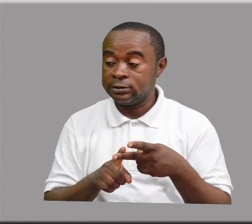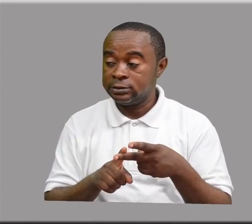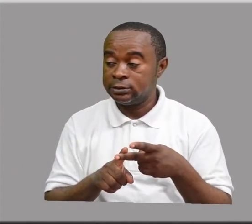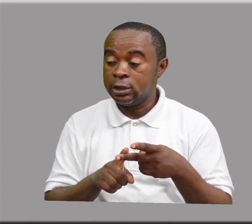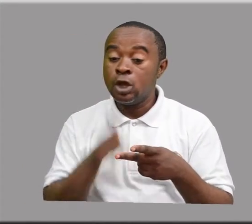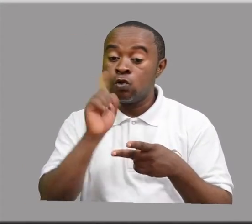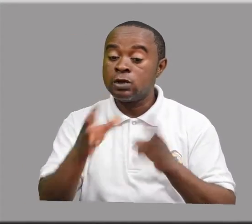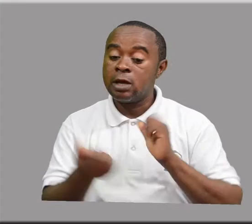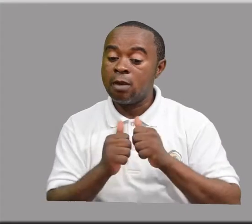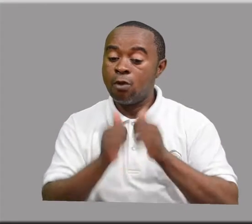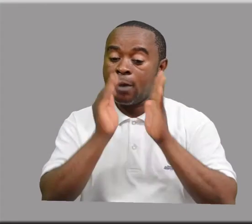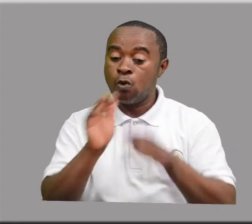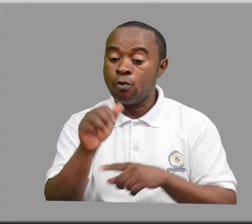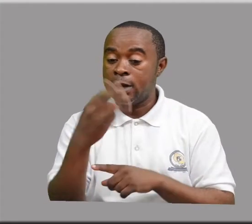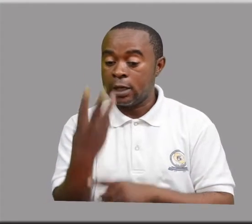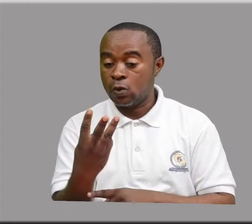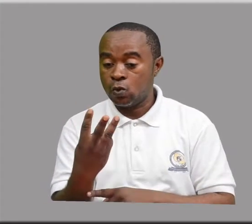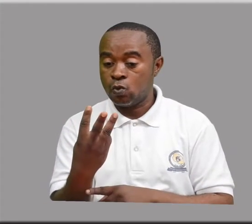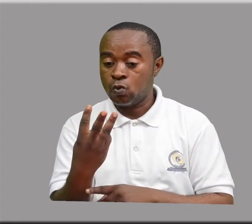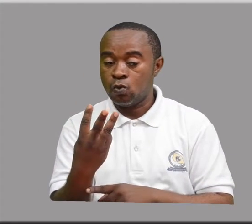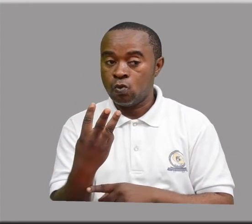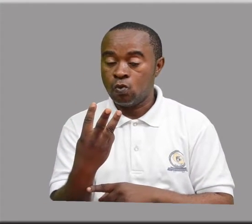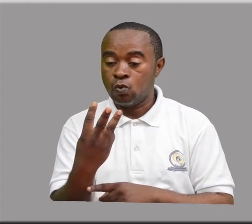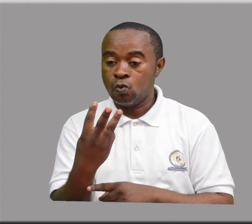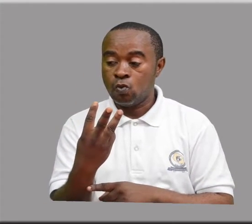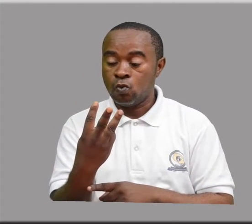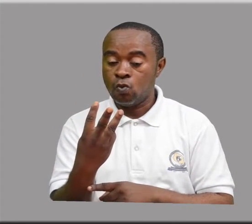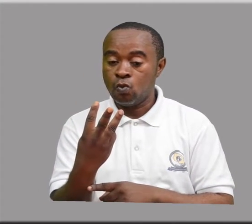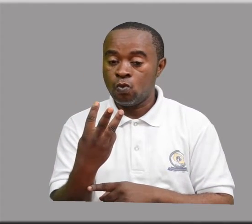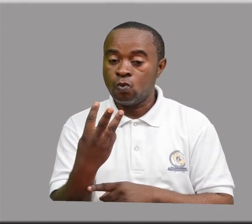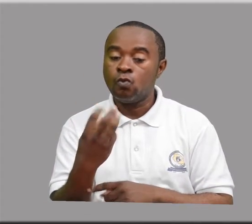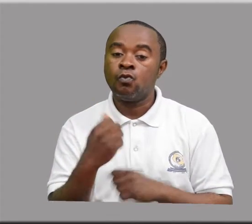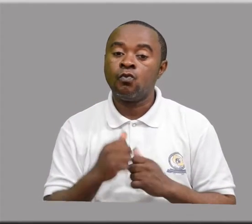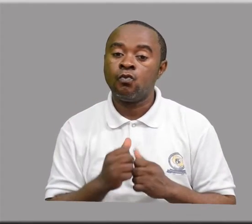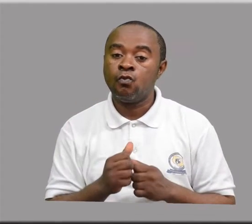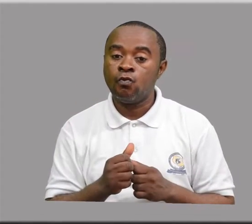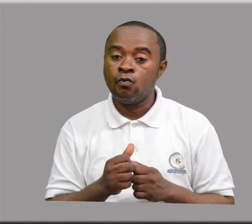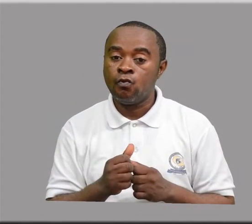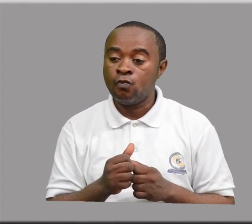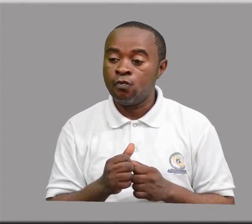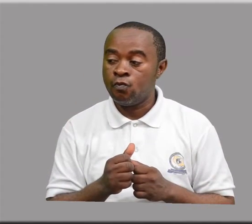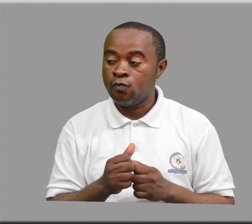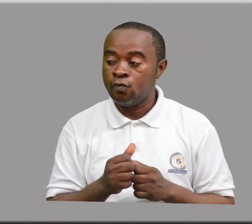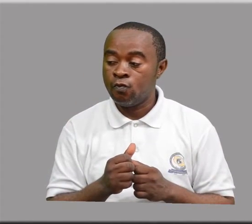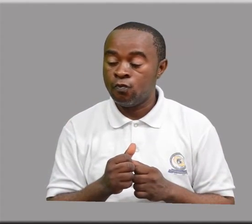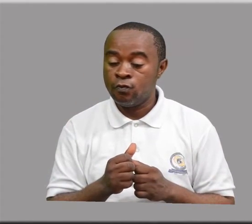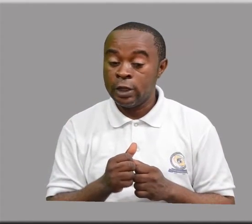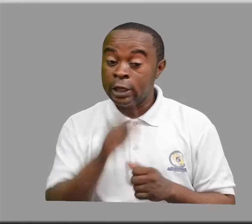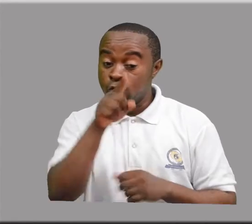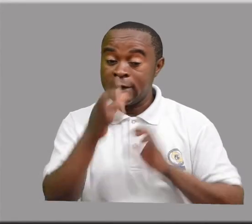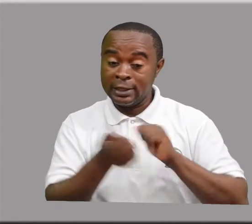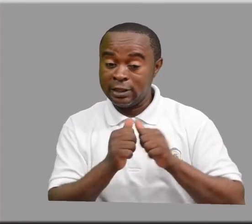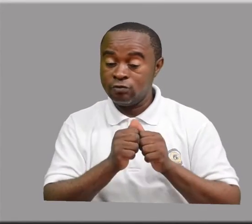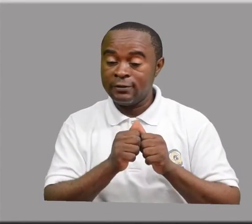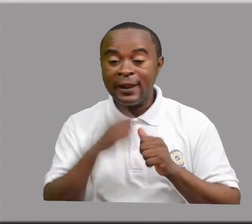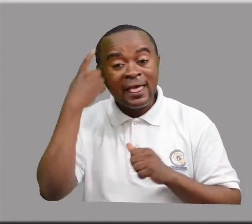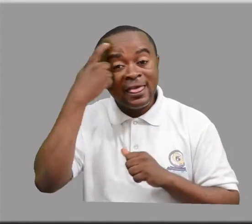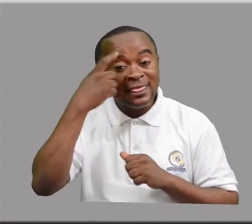have 3 things you have to look at. You have to have a theoretical